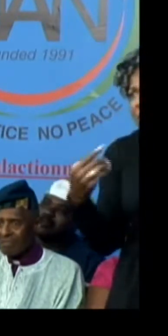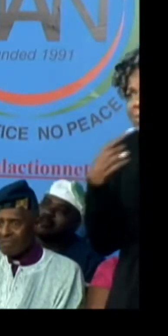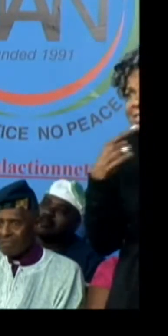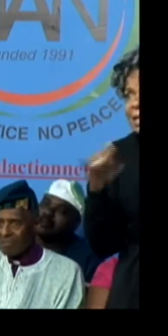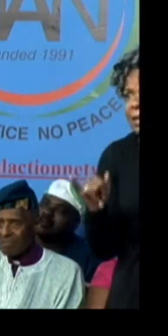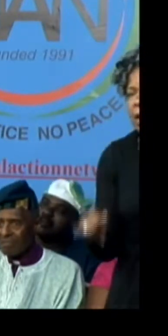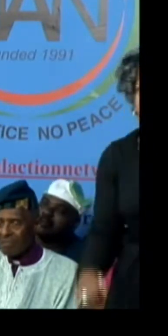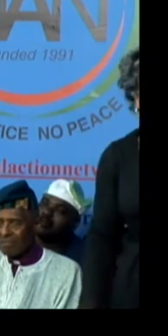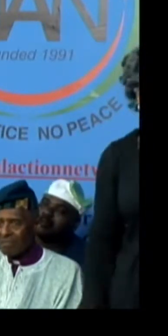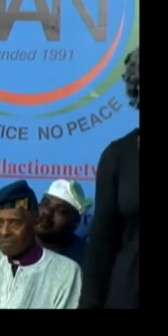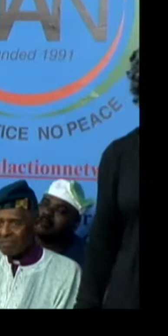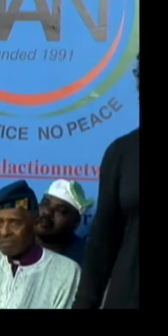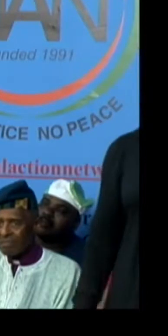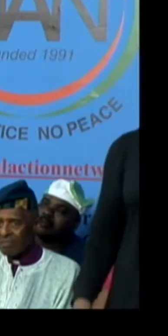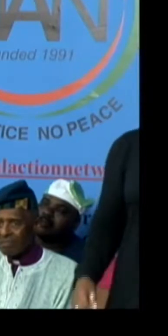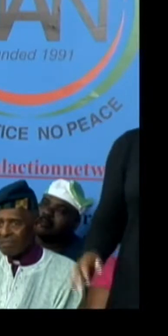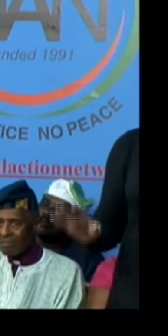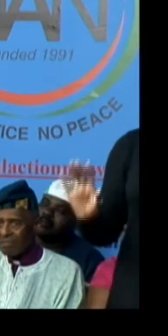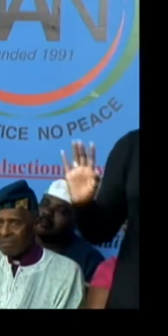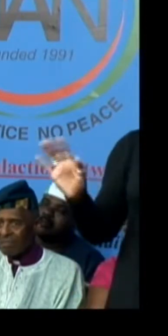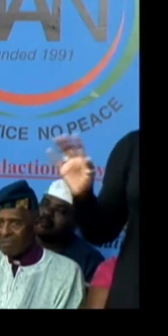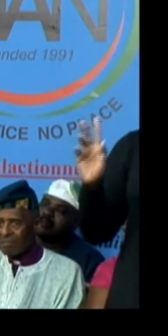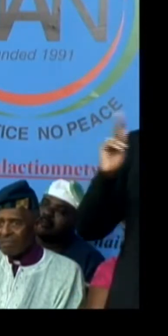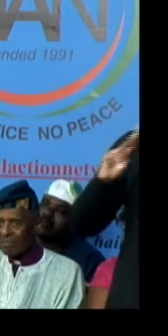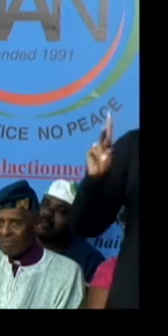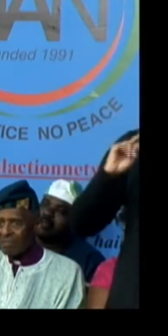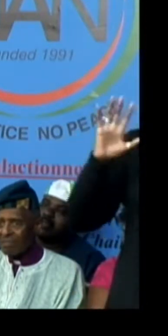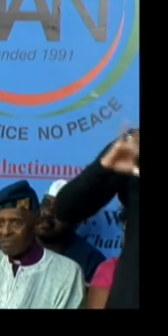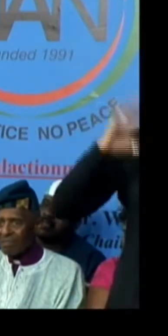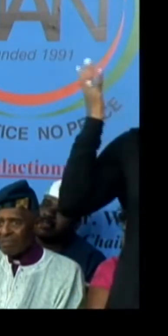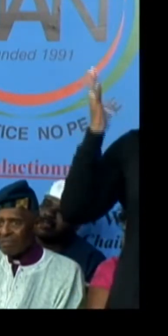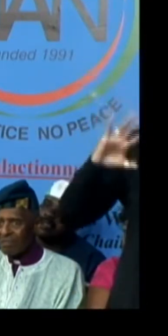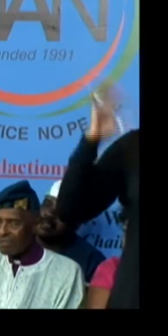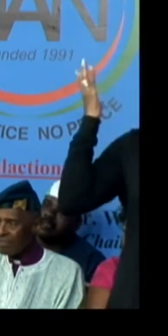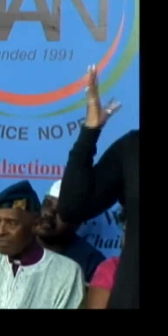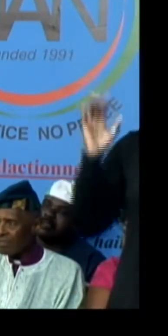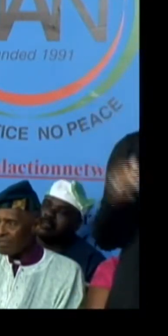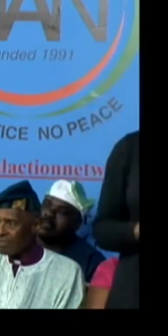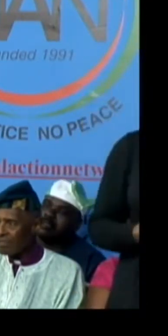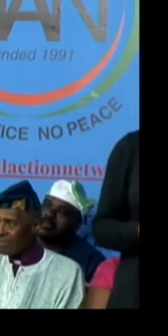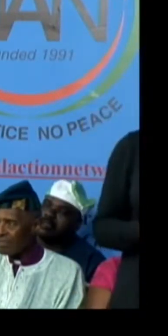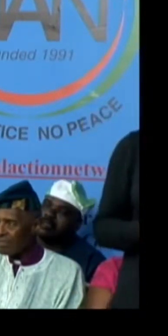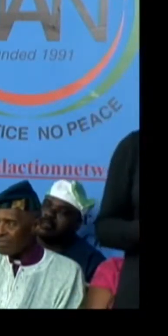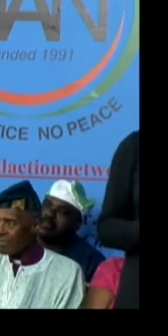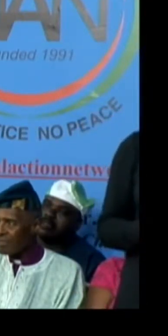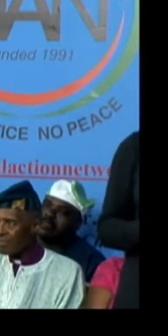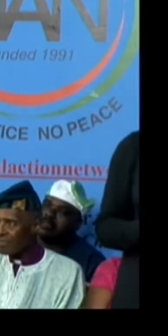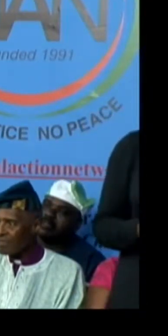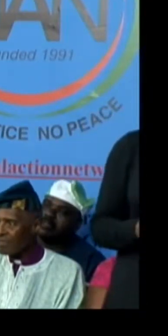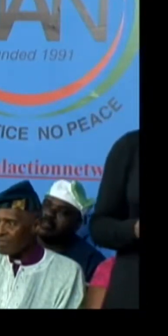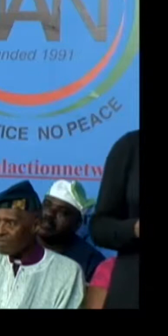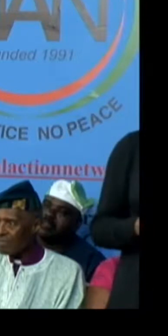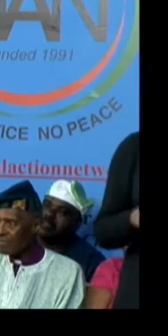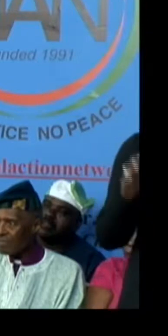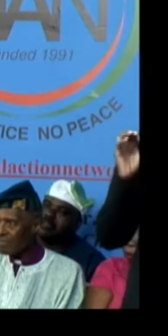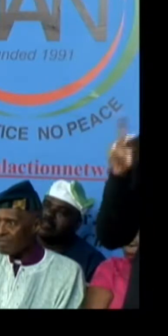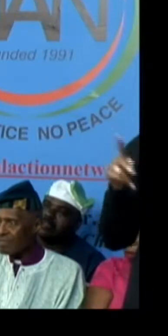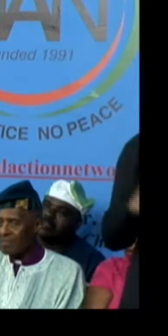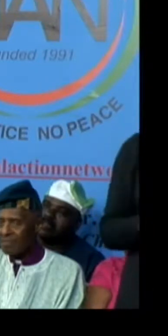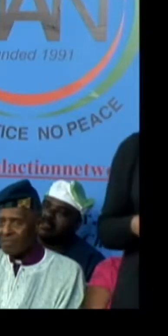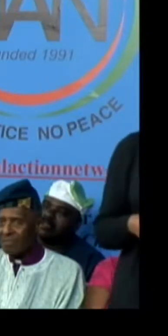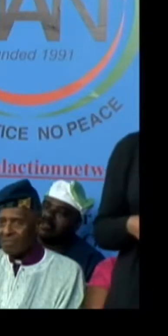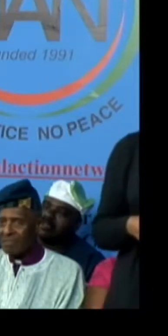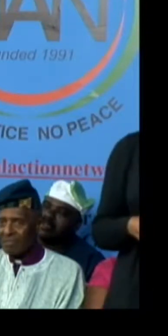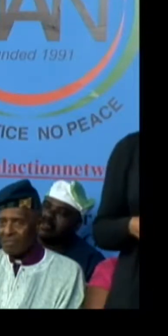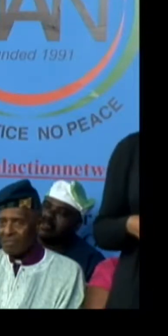because I defended. I was invited to Ireland. I'm going in September 3 weeks ago. So y'all, press get this right. This invitation I already had.